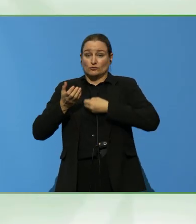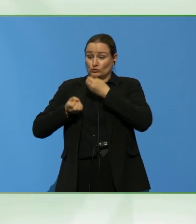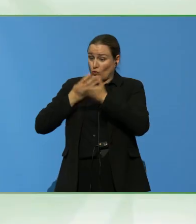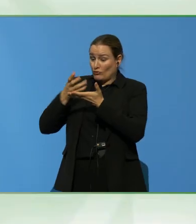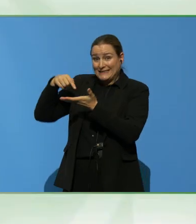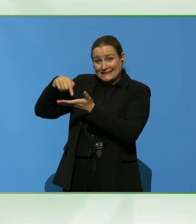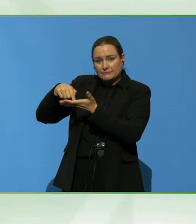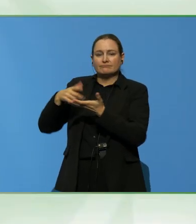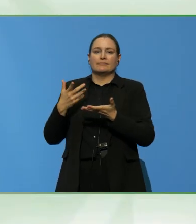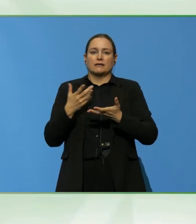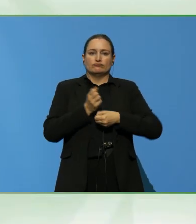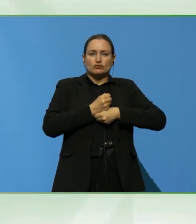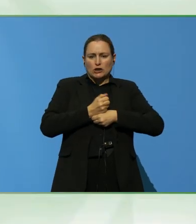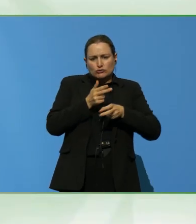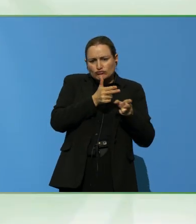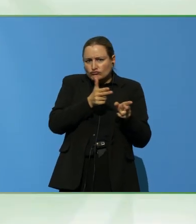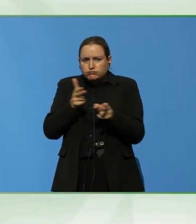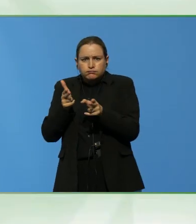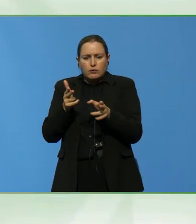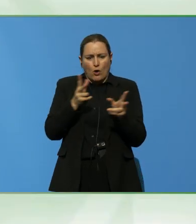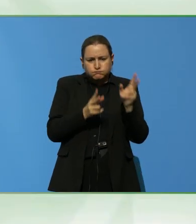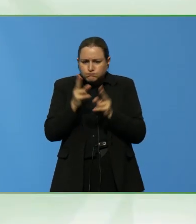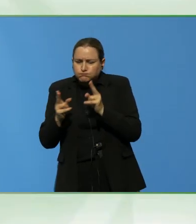production. Thank you.